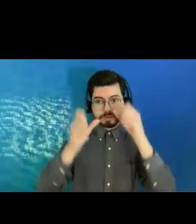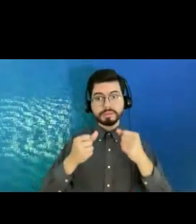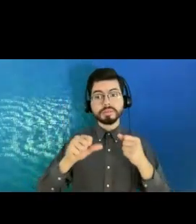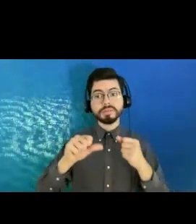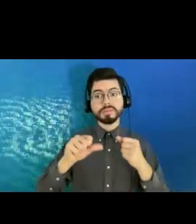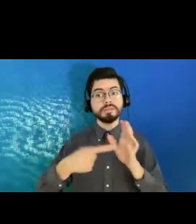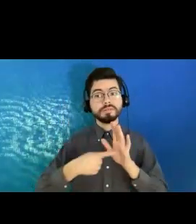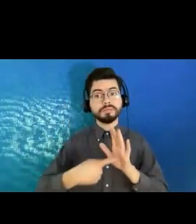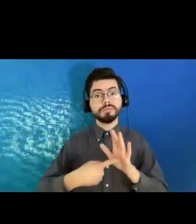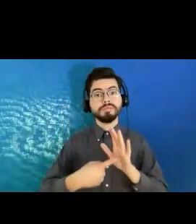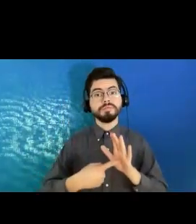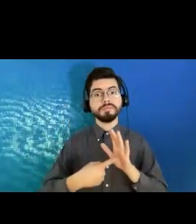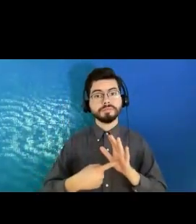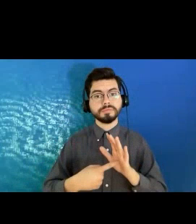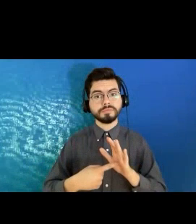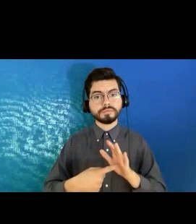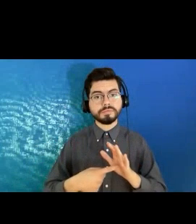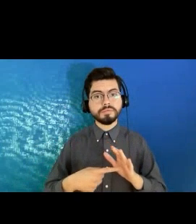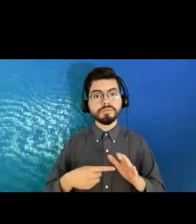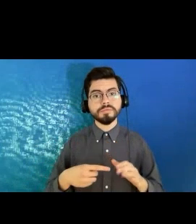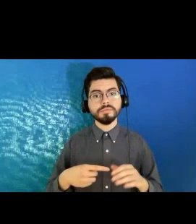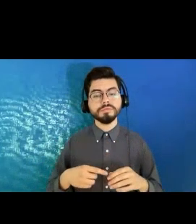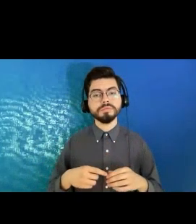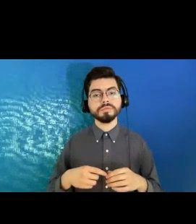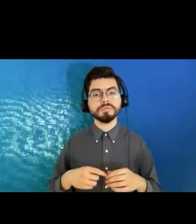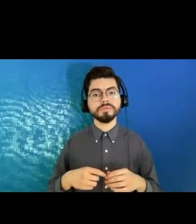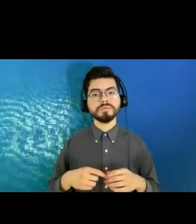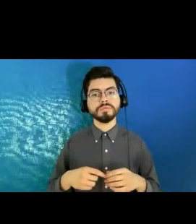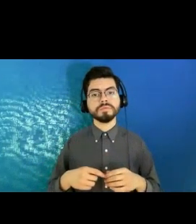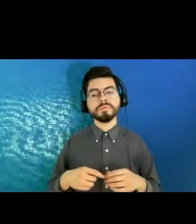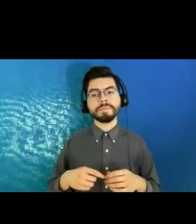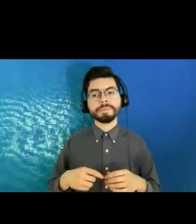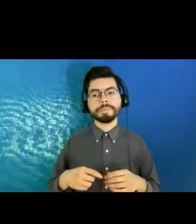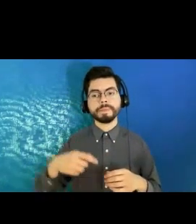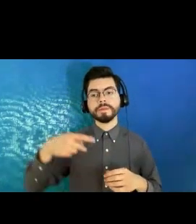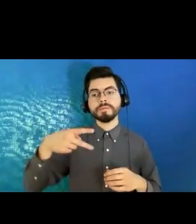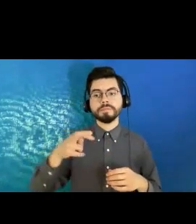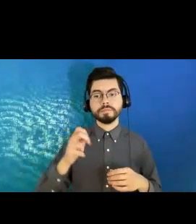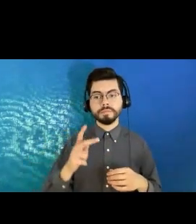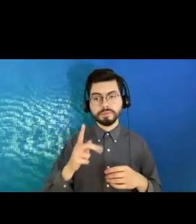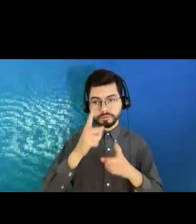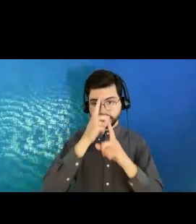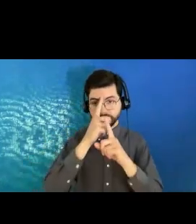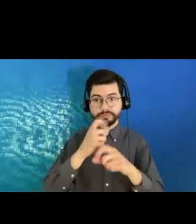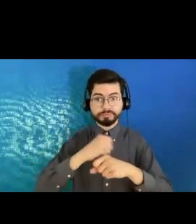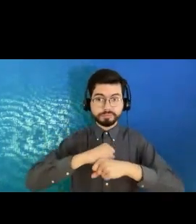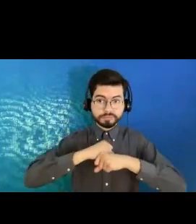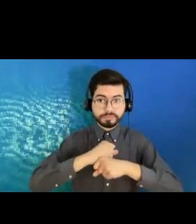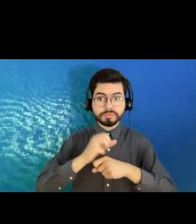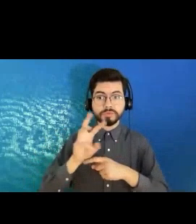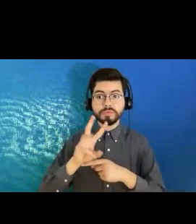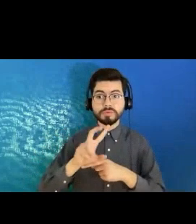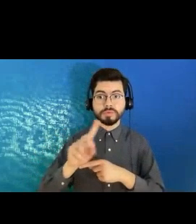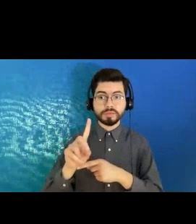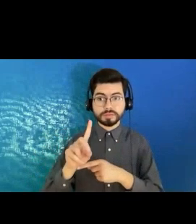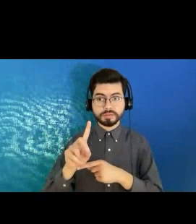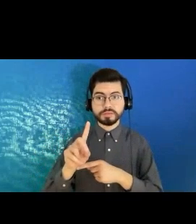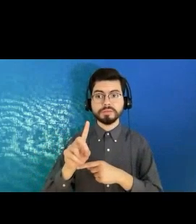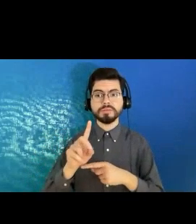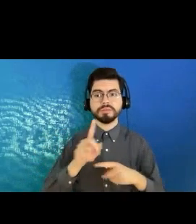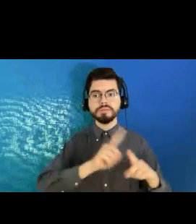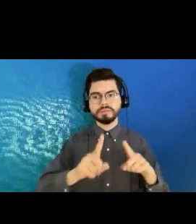of how the park has to, in order to conserve wild species, has to engage with our